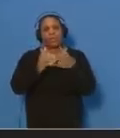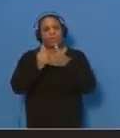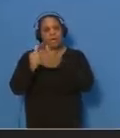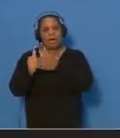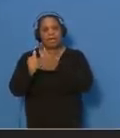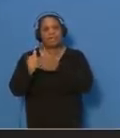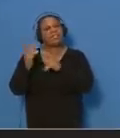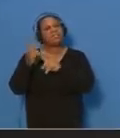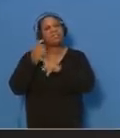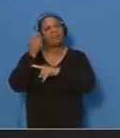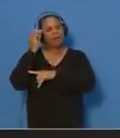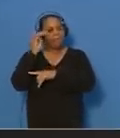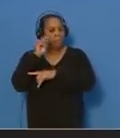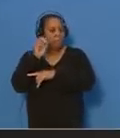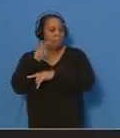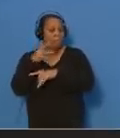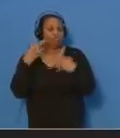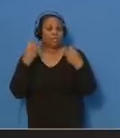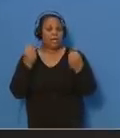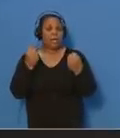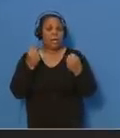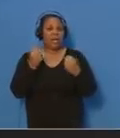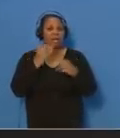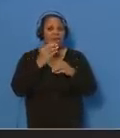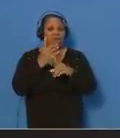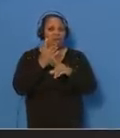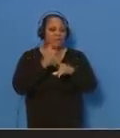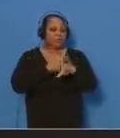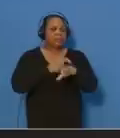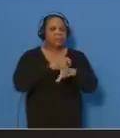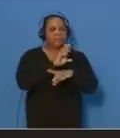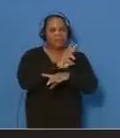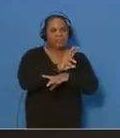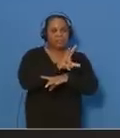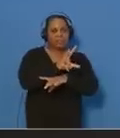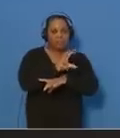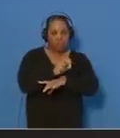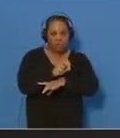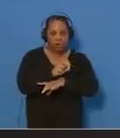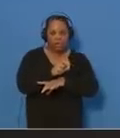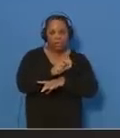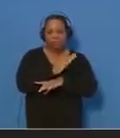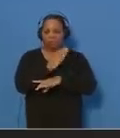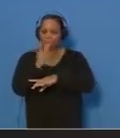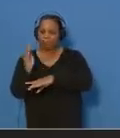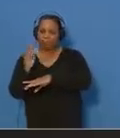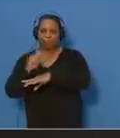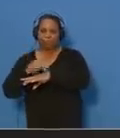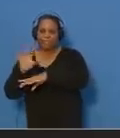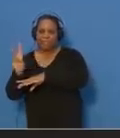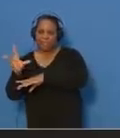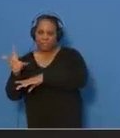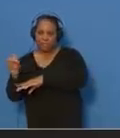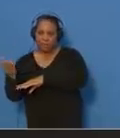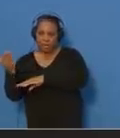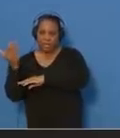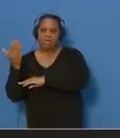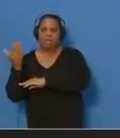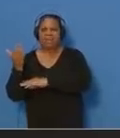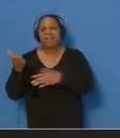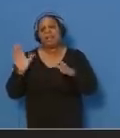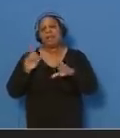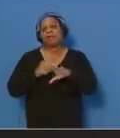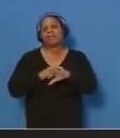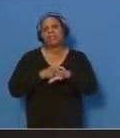provided by the Ministry of Health. The shelter hours are from 6:30 p.m. to 7:30 a.m. This allows time for